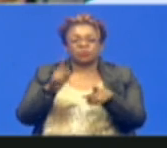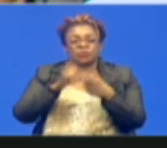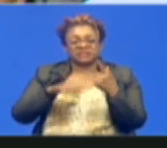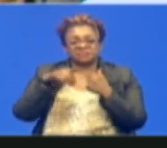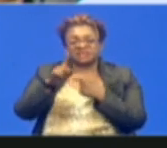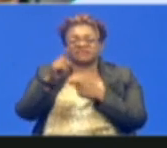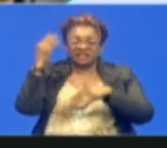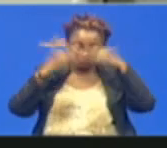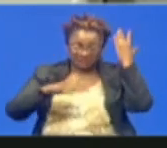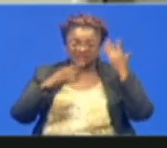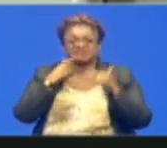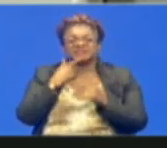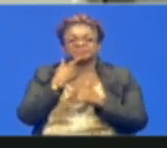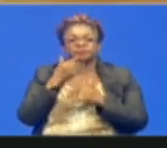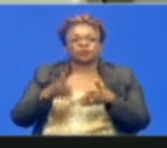on the way forward.